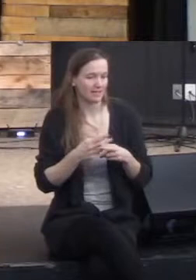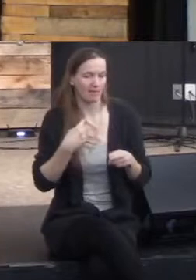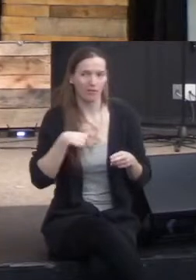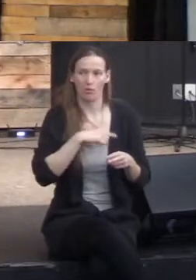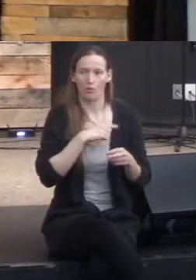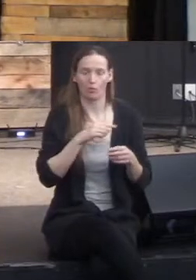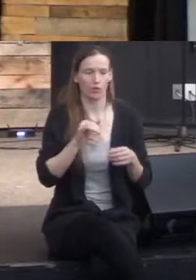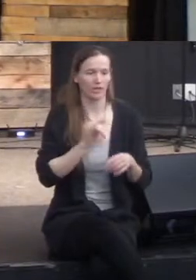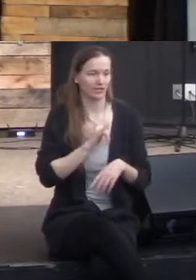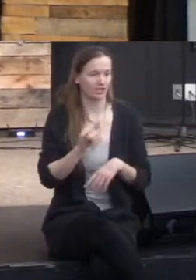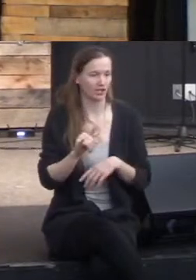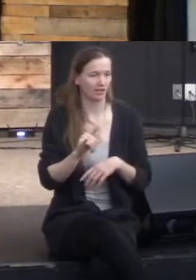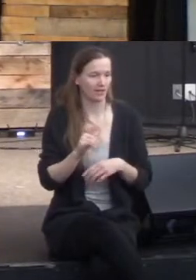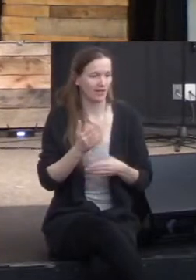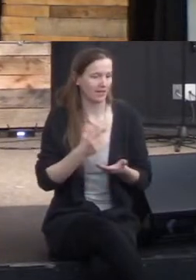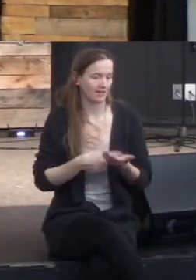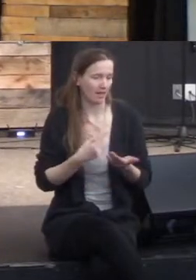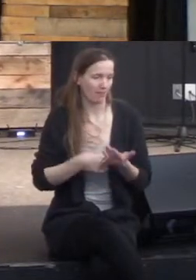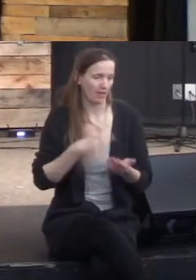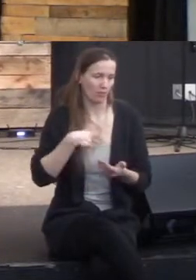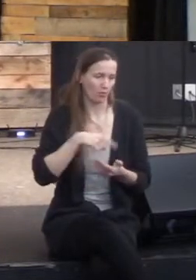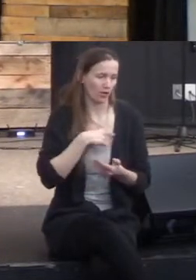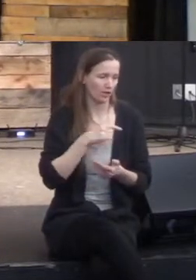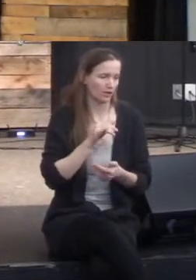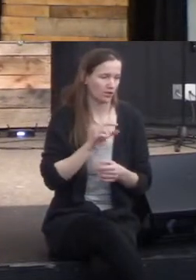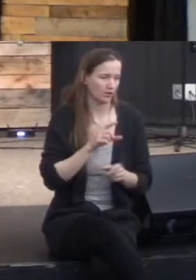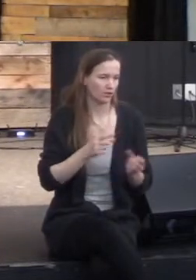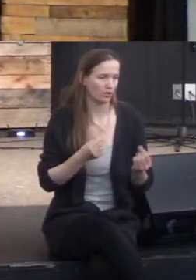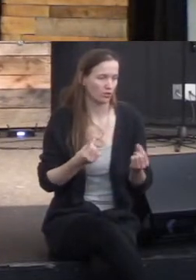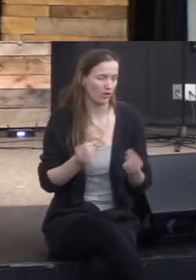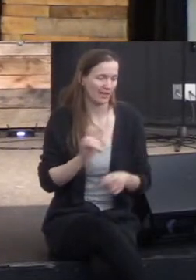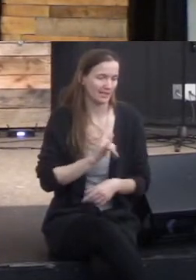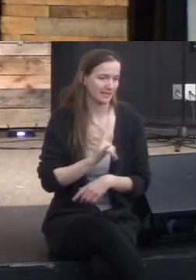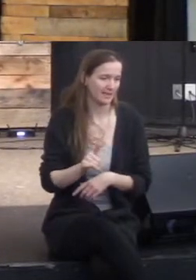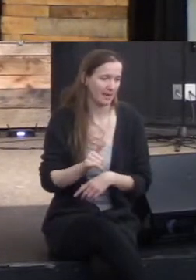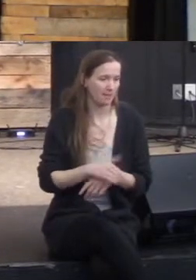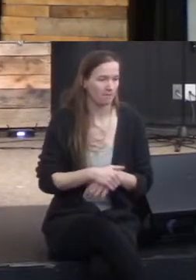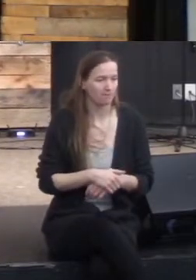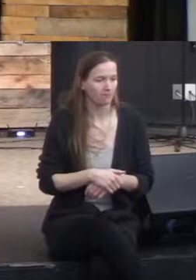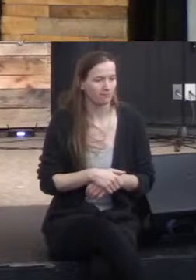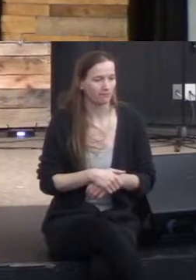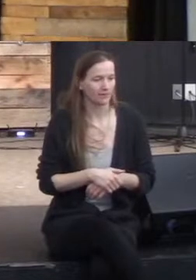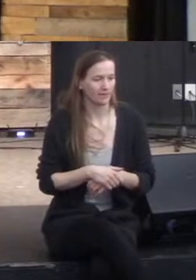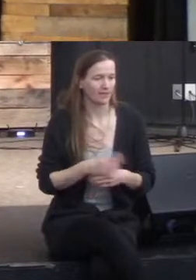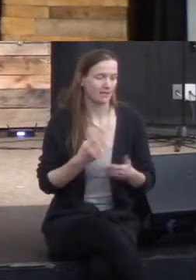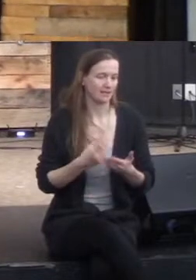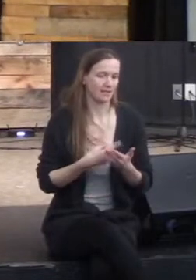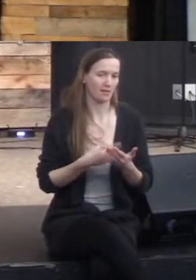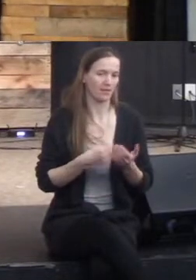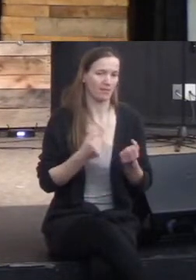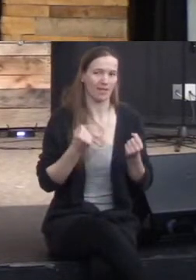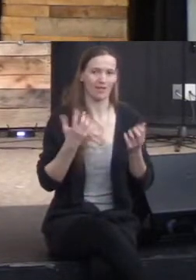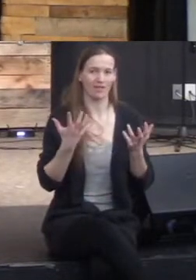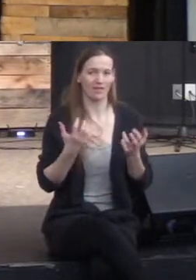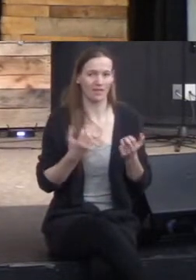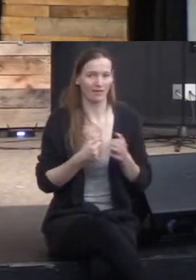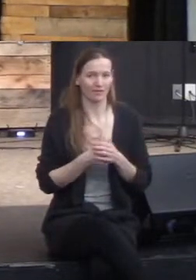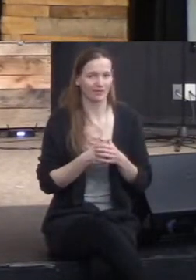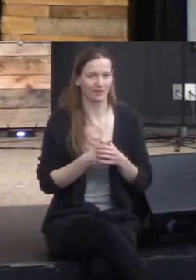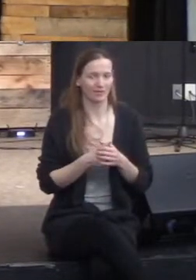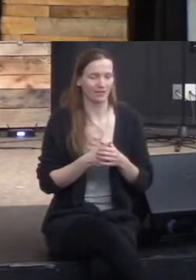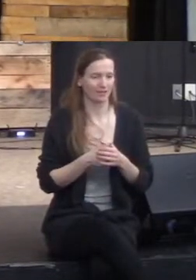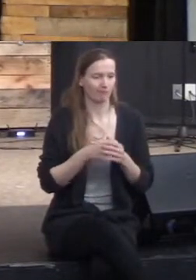You have gotten to the place in life, a lot of us, not by the grace of God. You've gotten there because there's a part of us